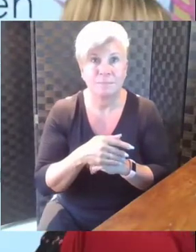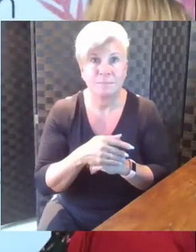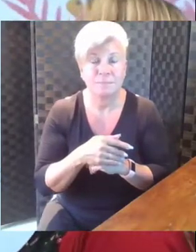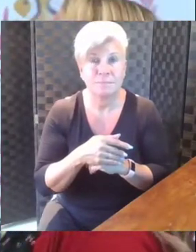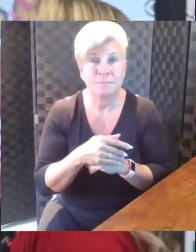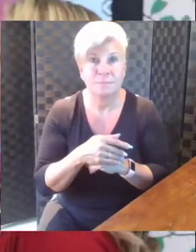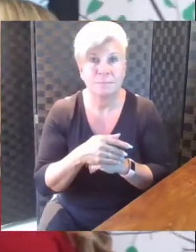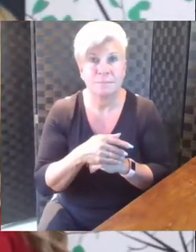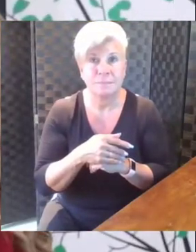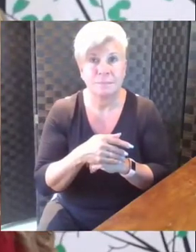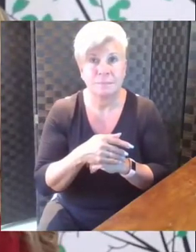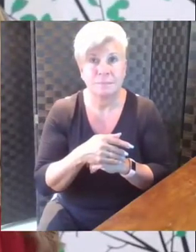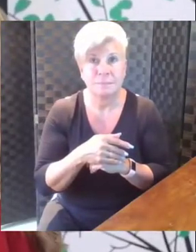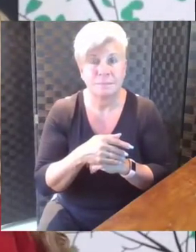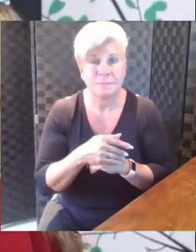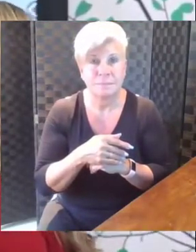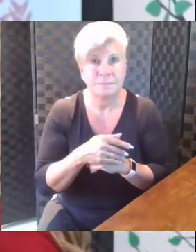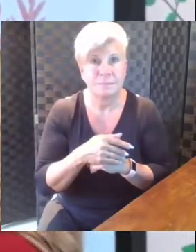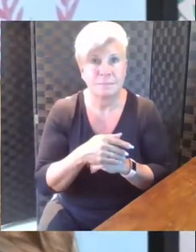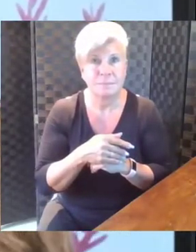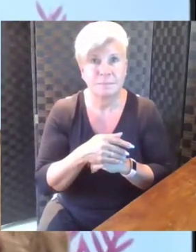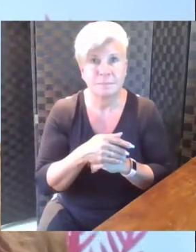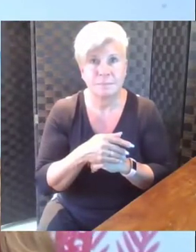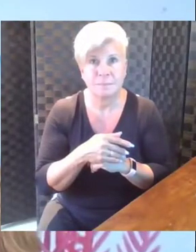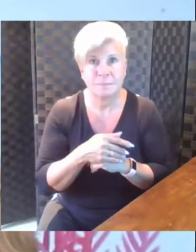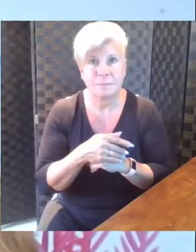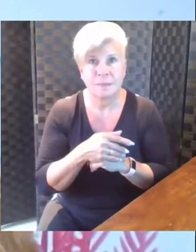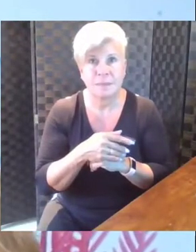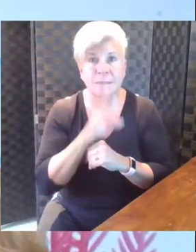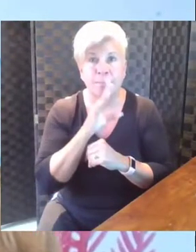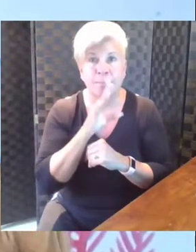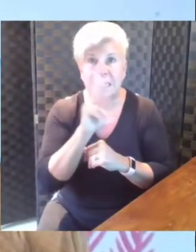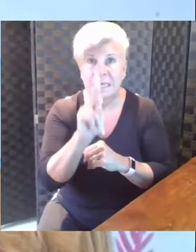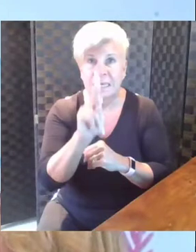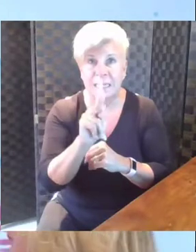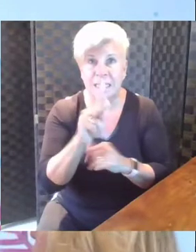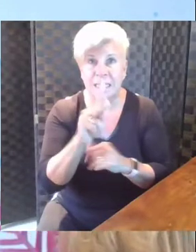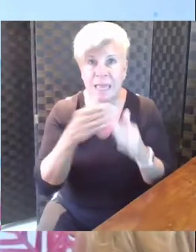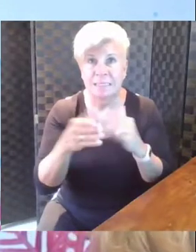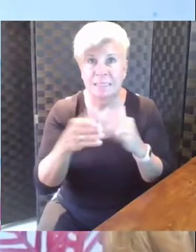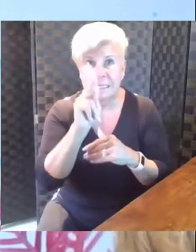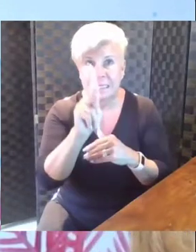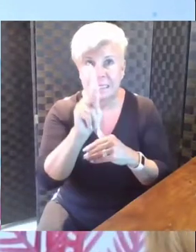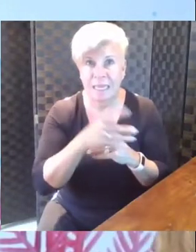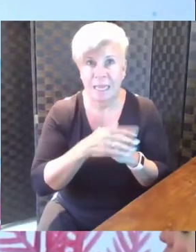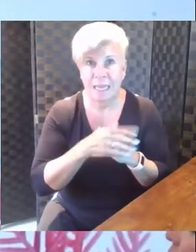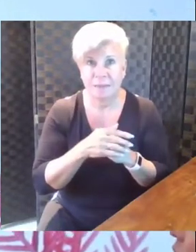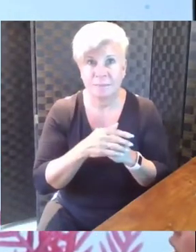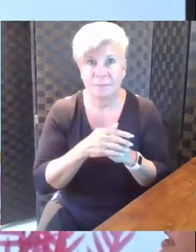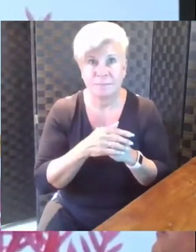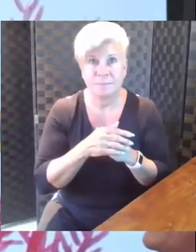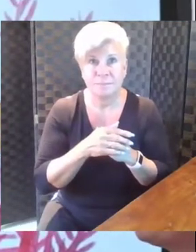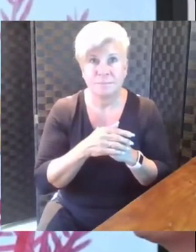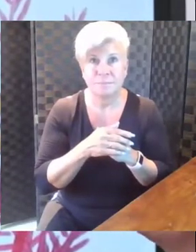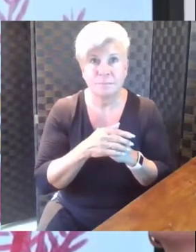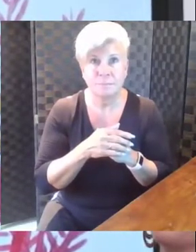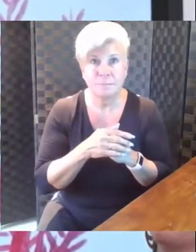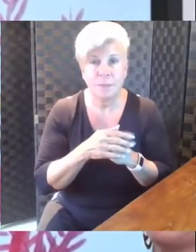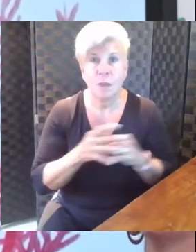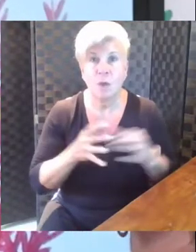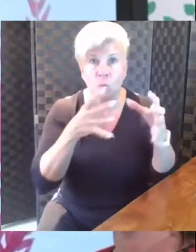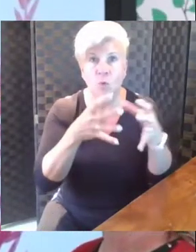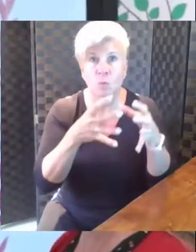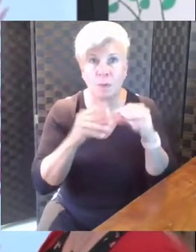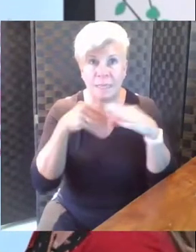alone. And also a word like speak ends in that K. So we can group